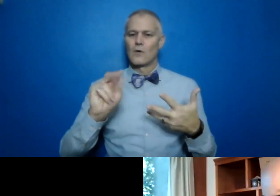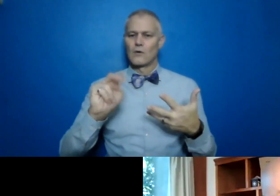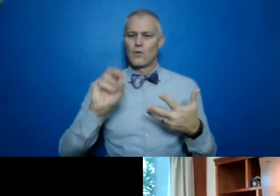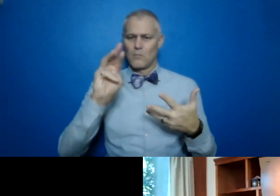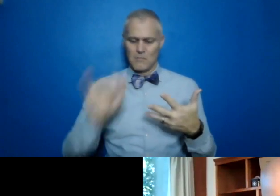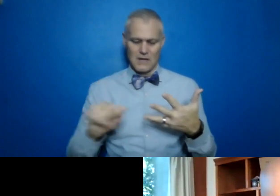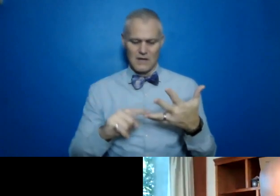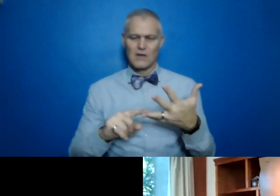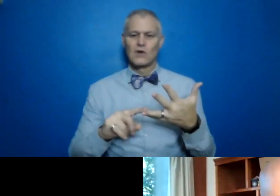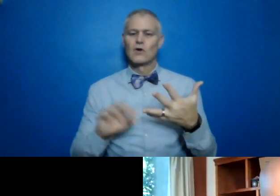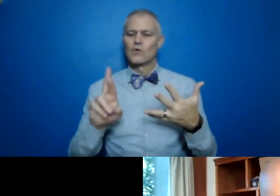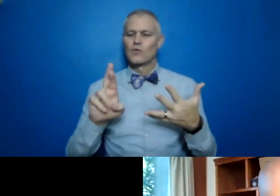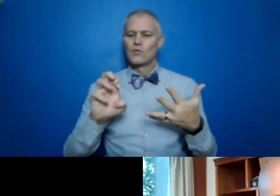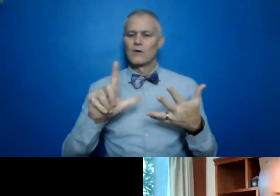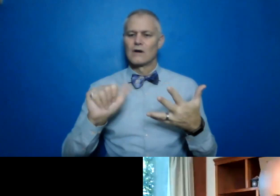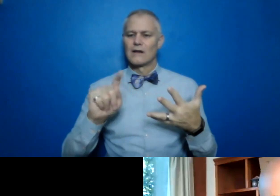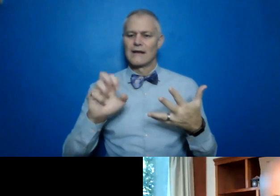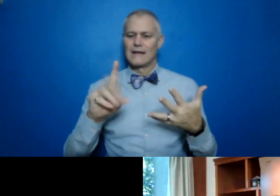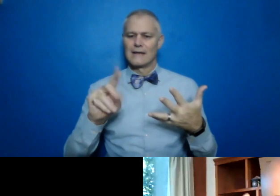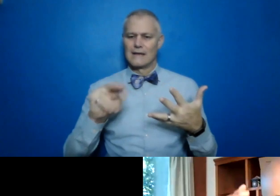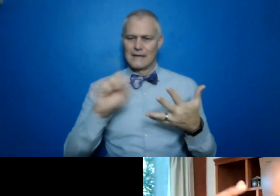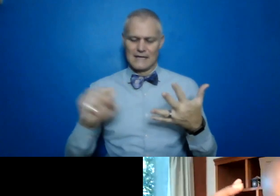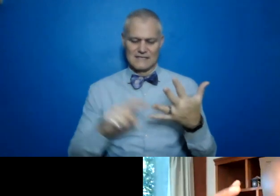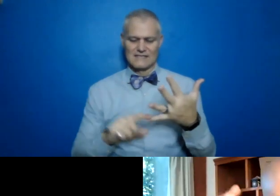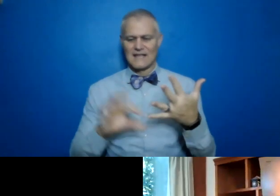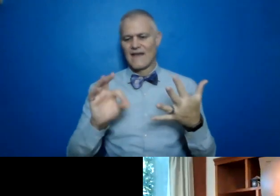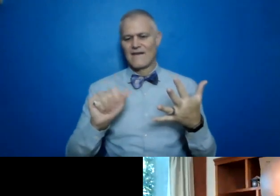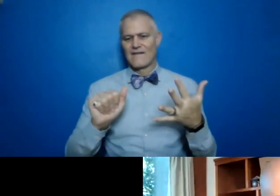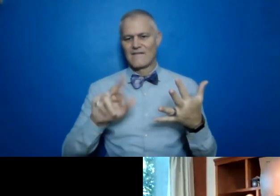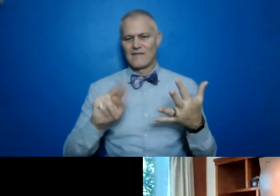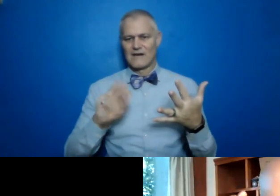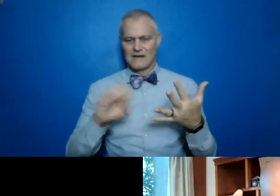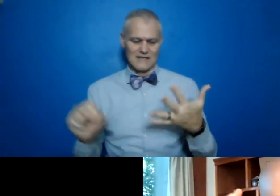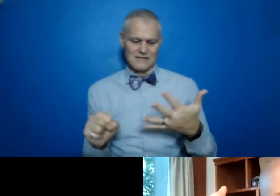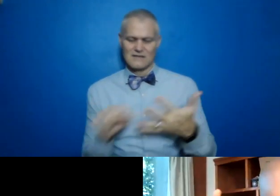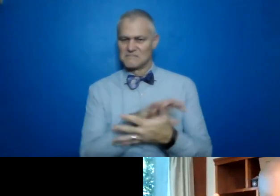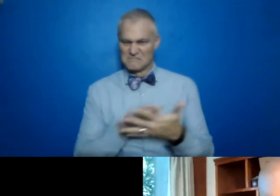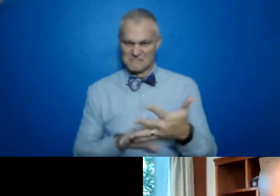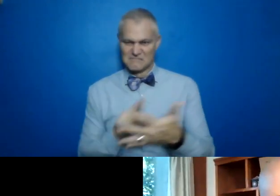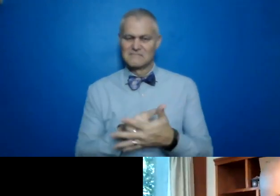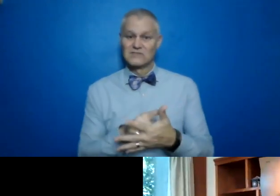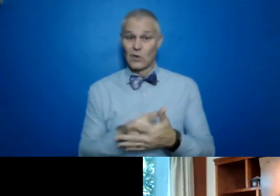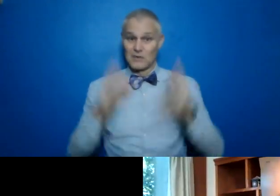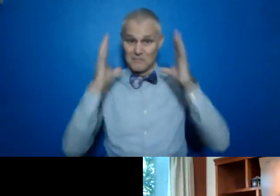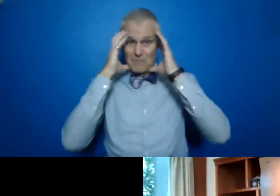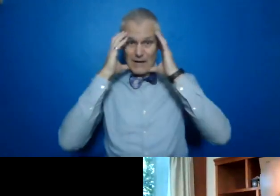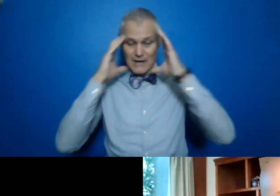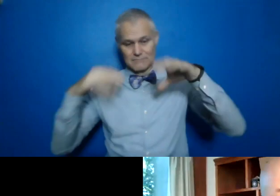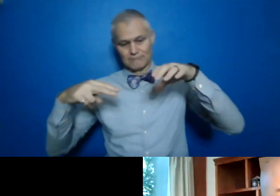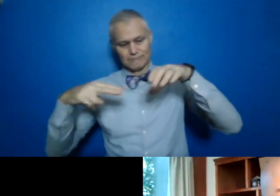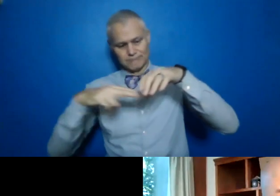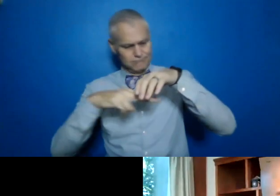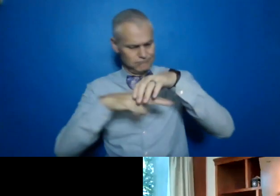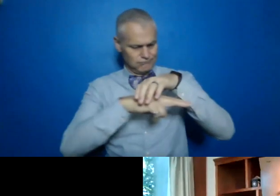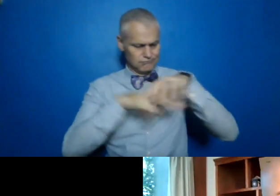relatedness, and fairness. With regard to status, when he does brain scans,